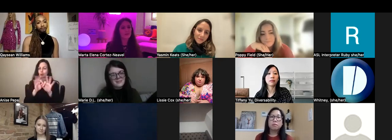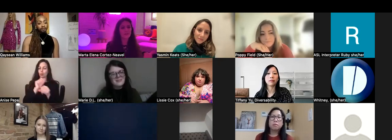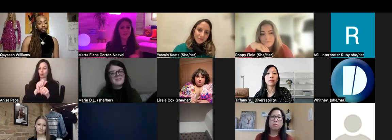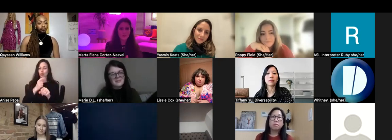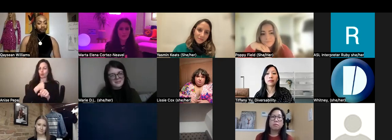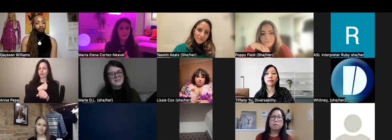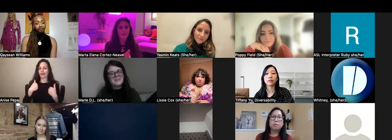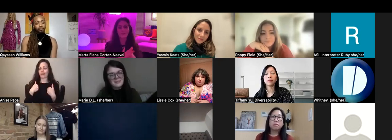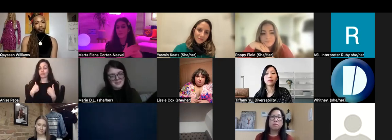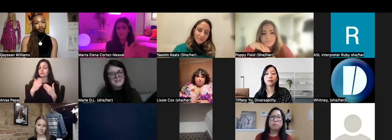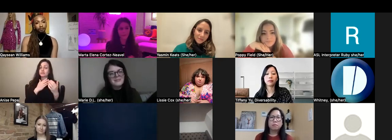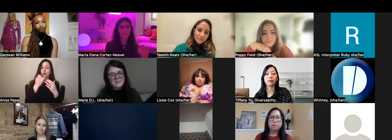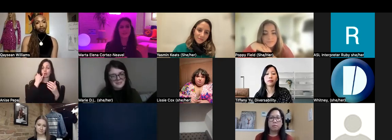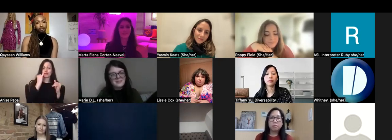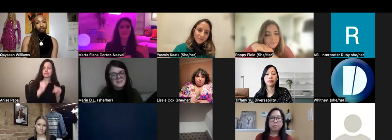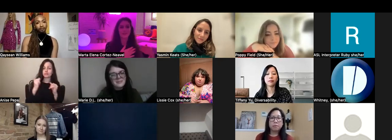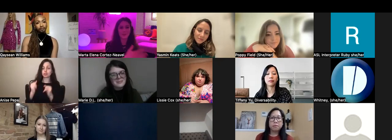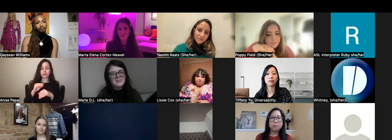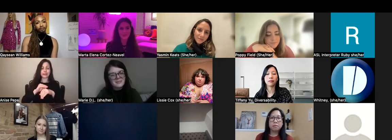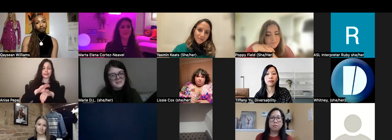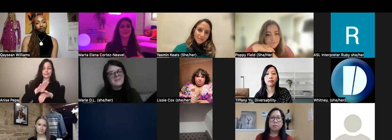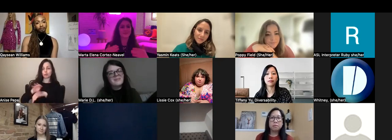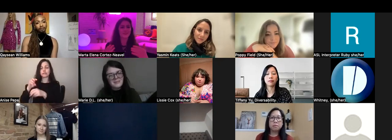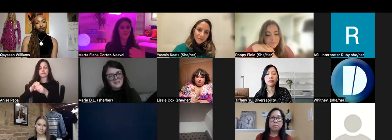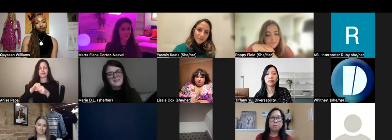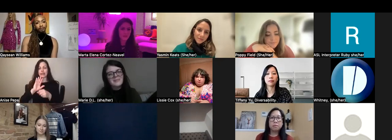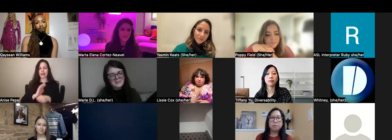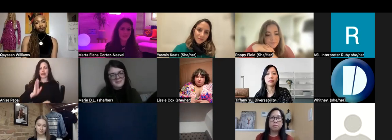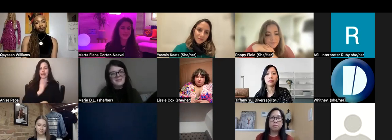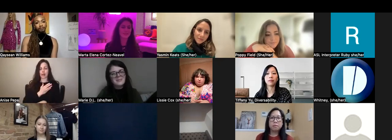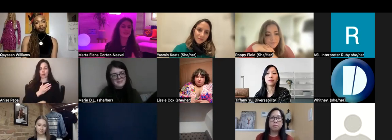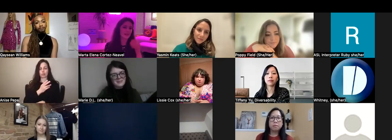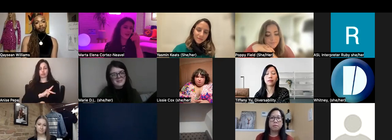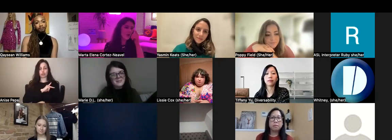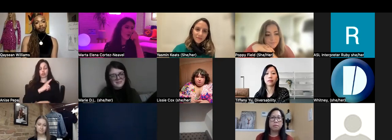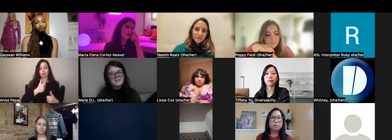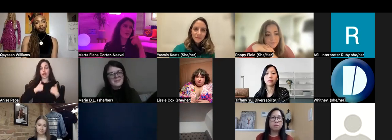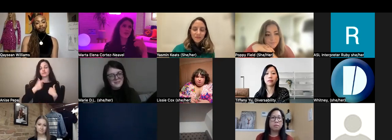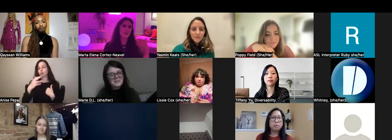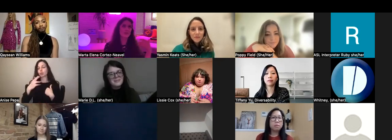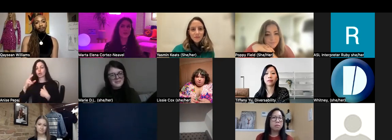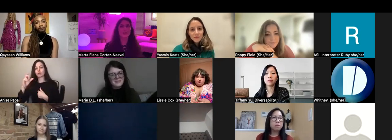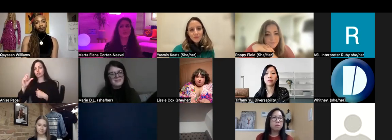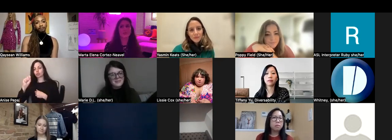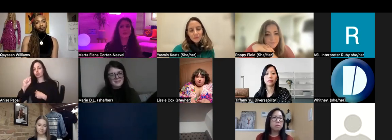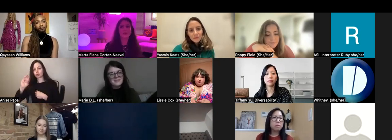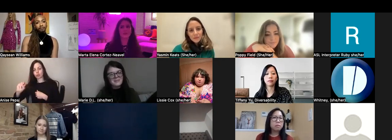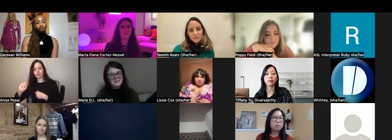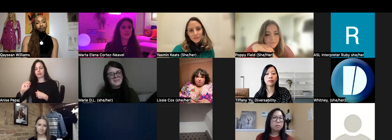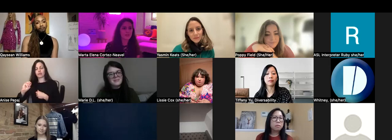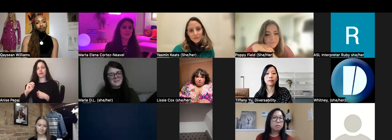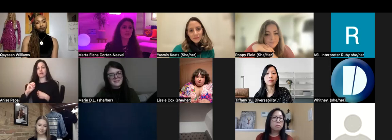whether it's individually, like influencing in our personal lives or on social media, like Lissie said, or whether that's through working through